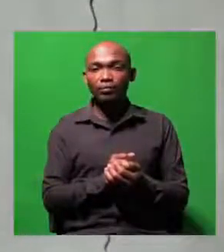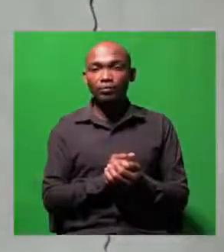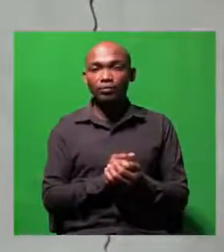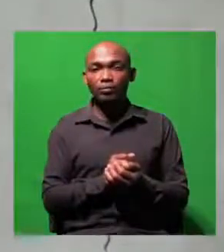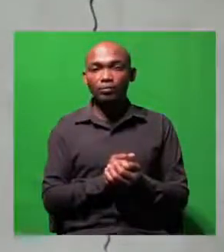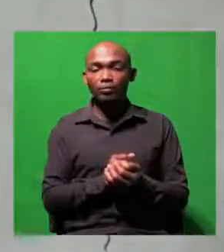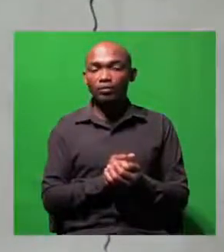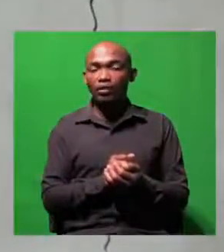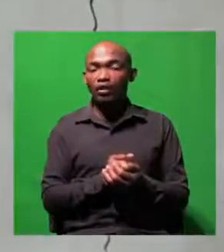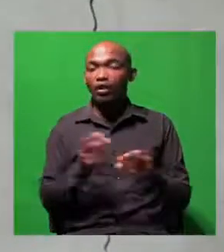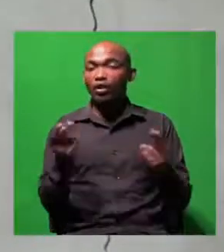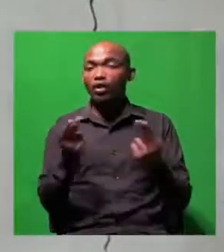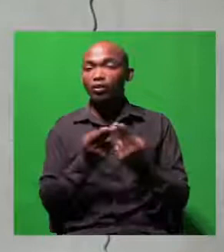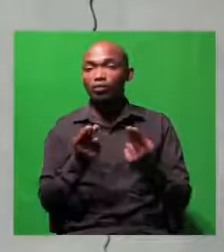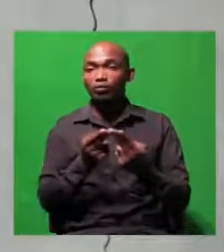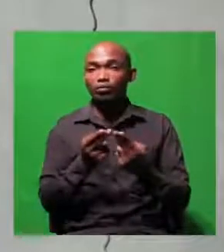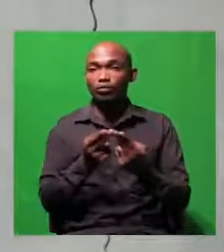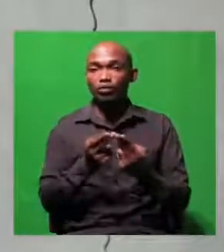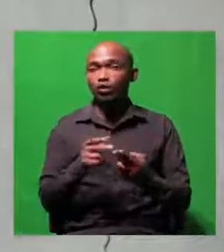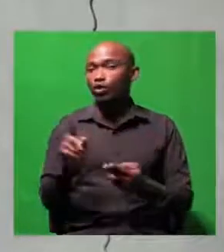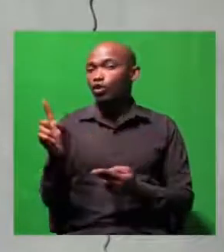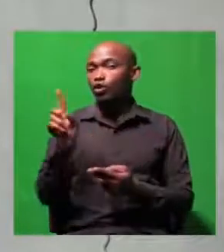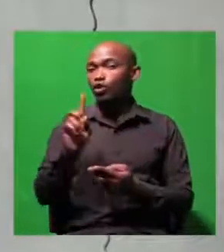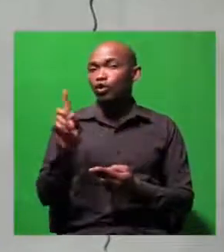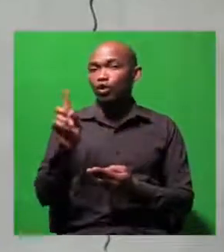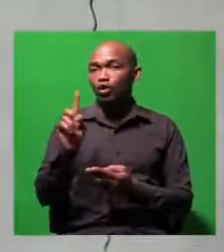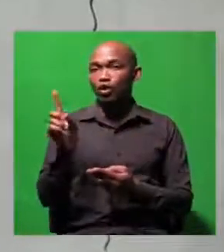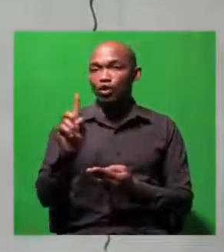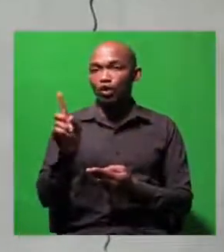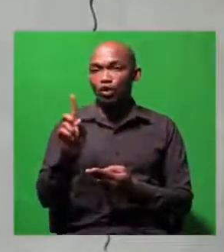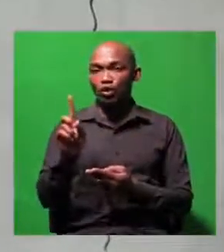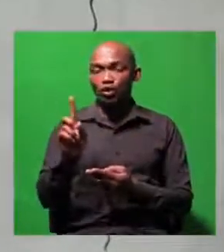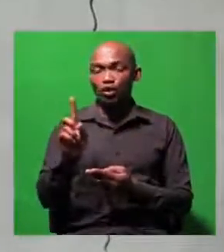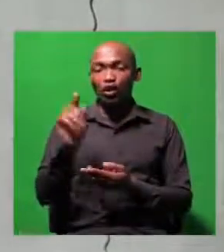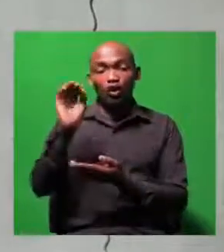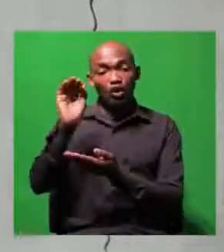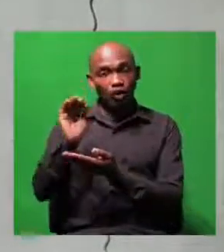Another characteristic is low level of production.